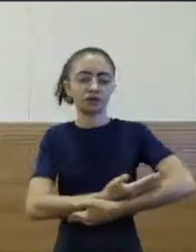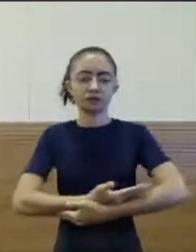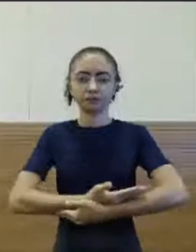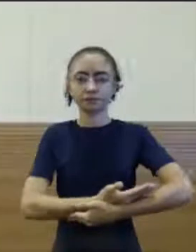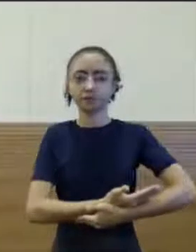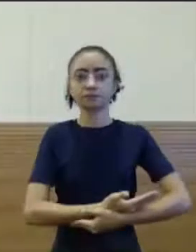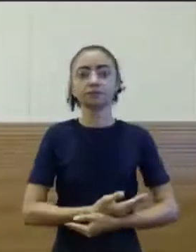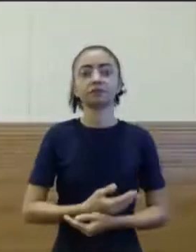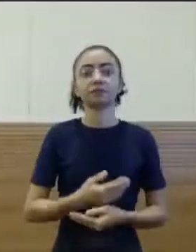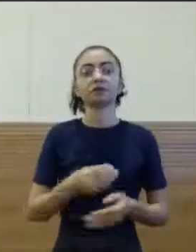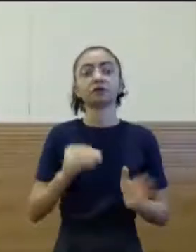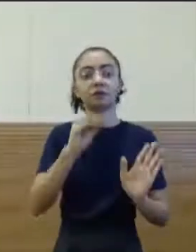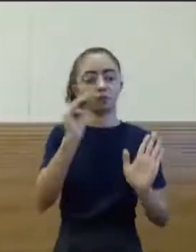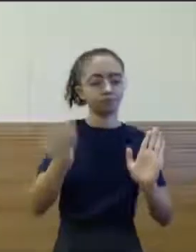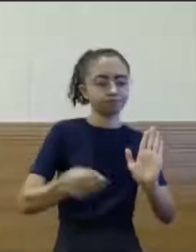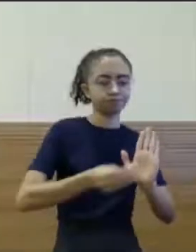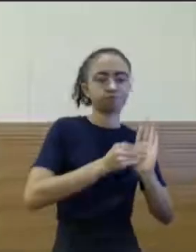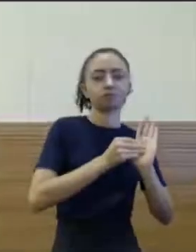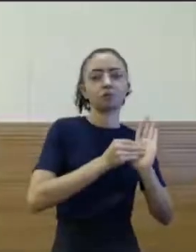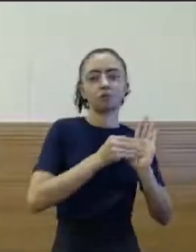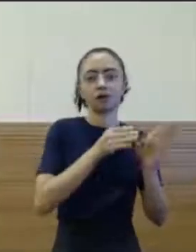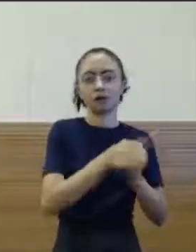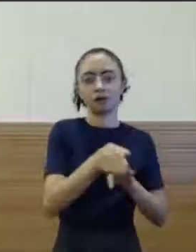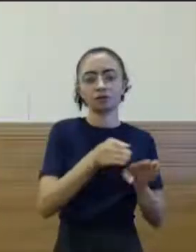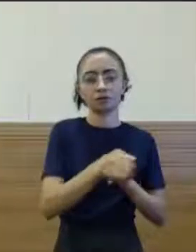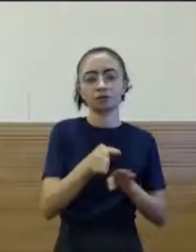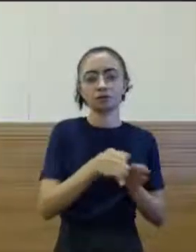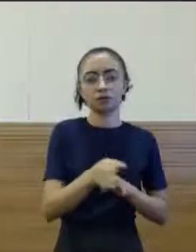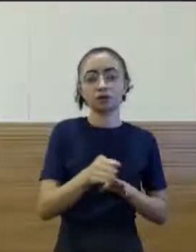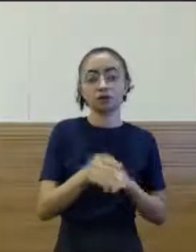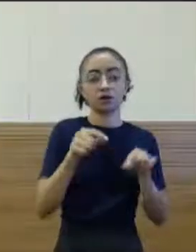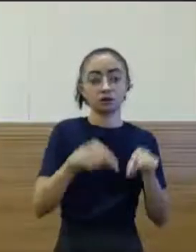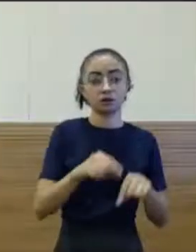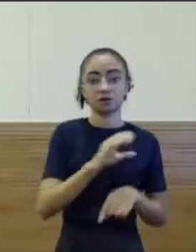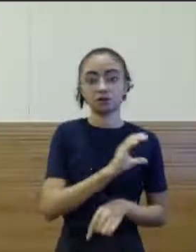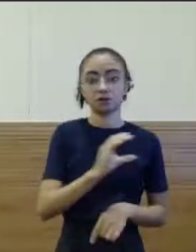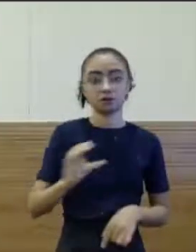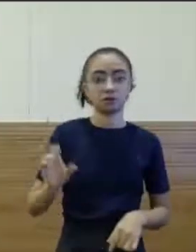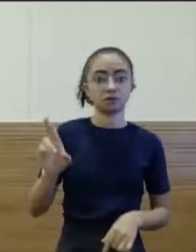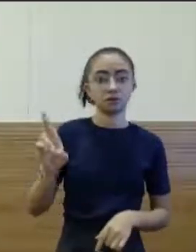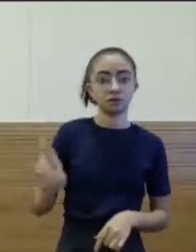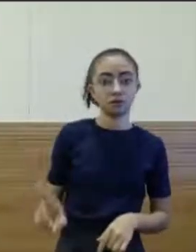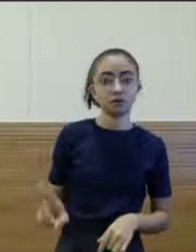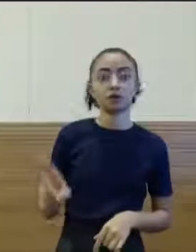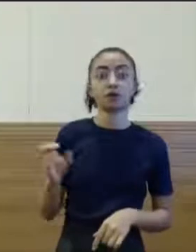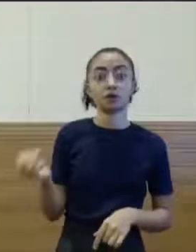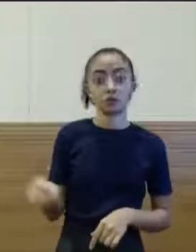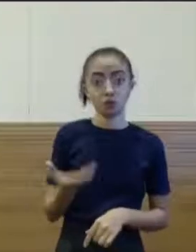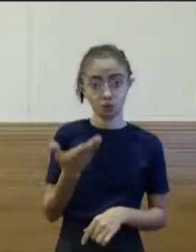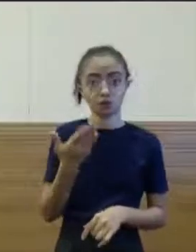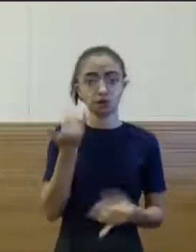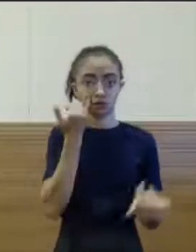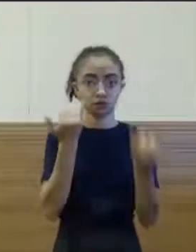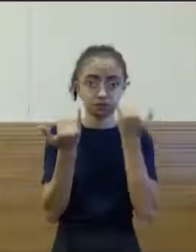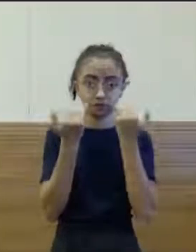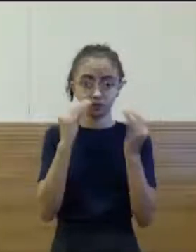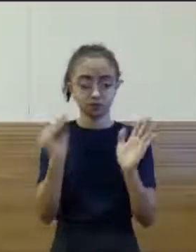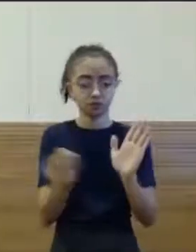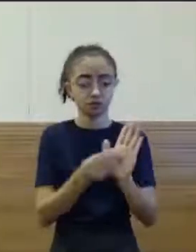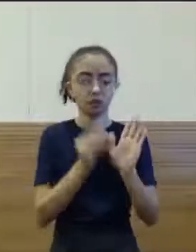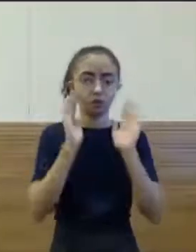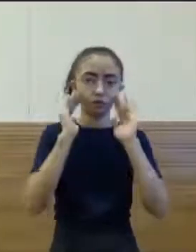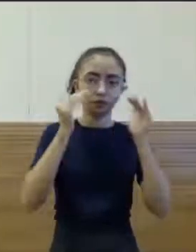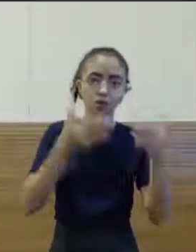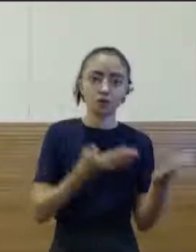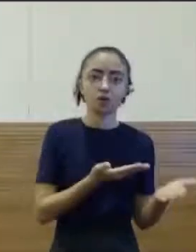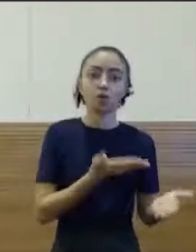And the former guides were for the people, for the children above 2 years of age. And now we're focusing